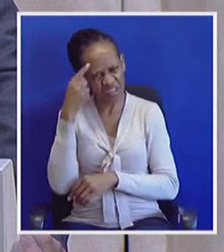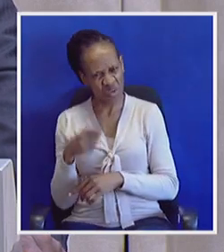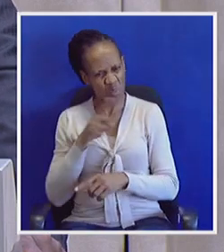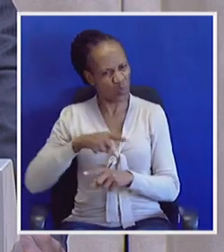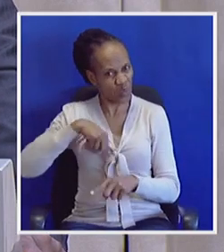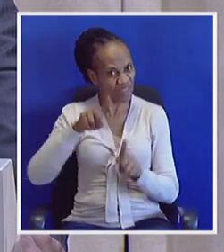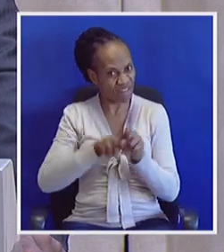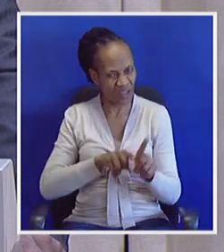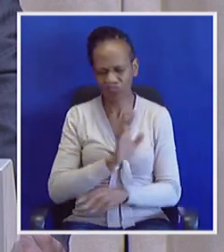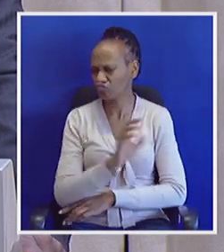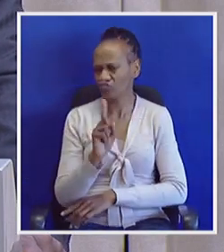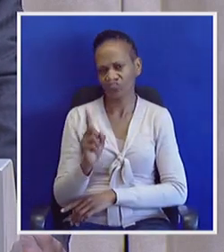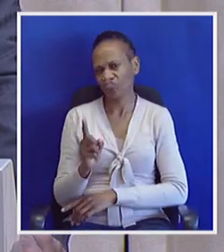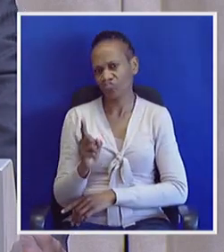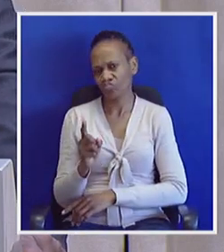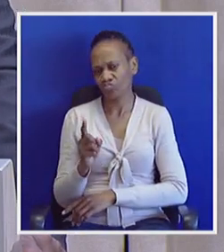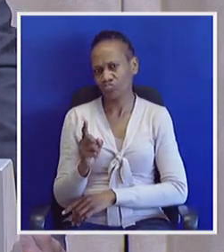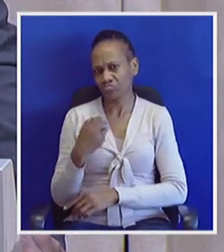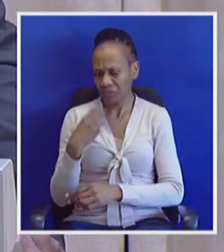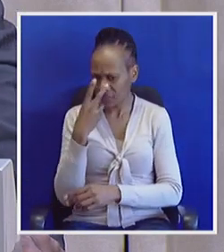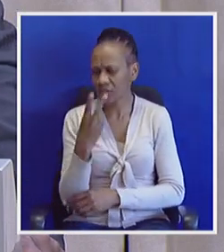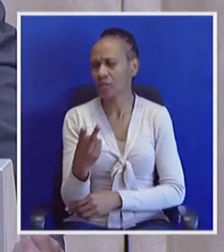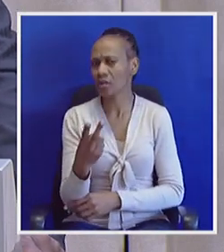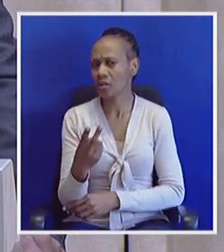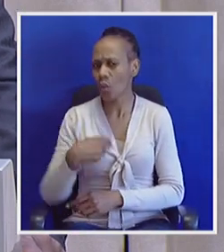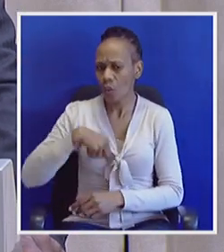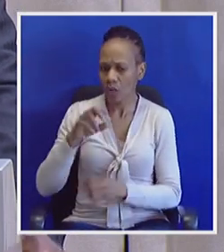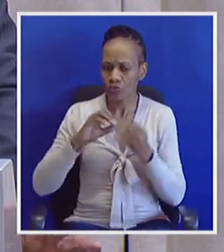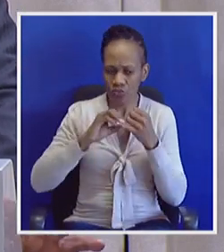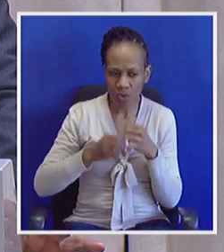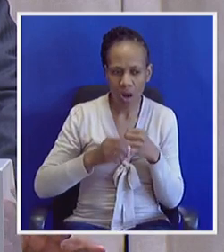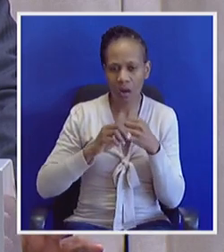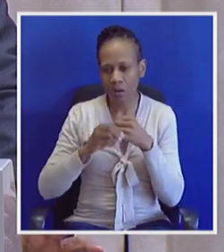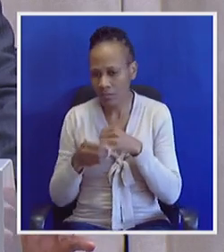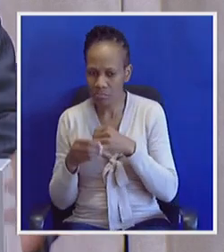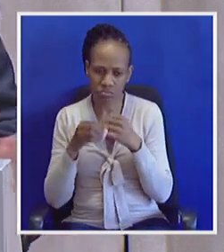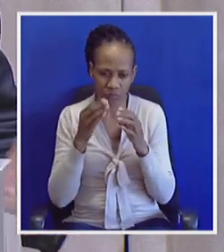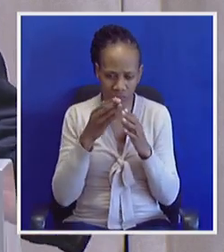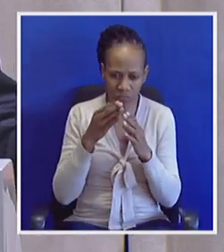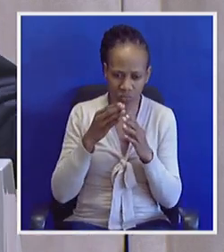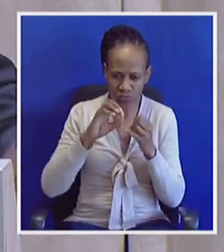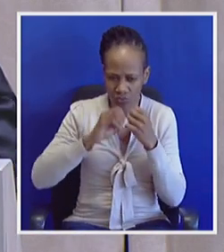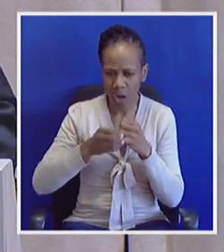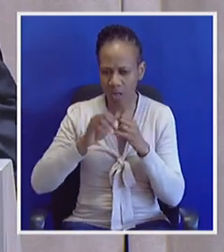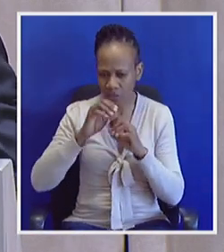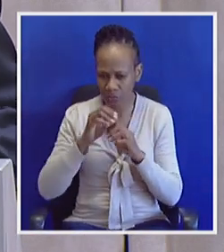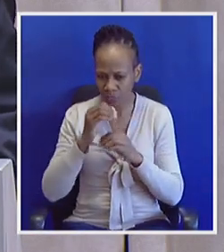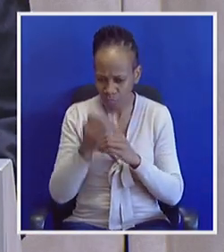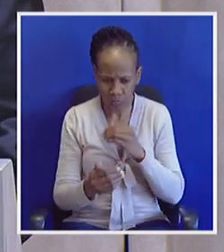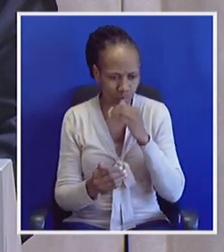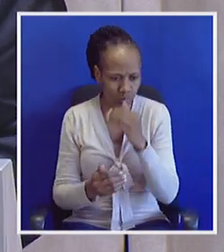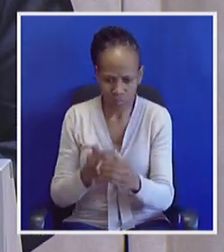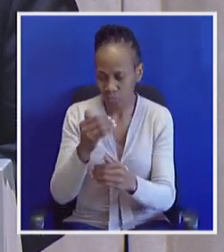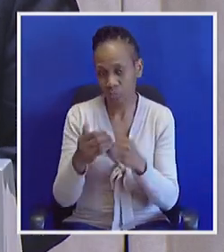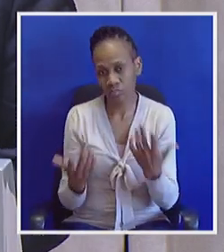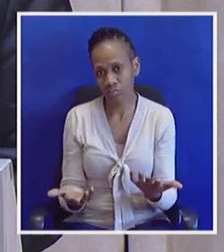badly as we've navigated our way through the maze. I mean, for instance, if you look at